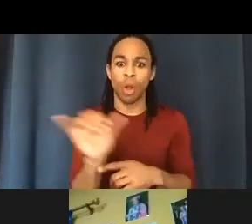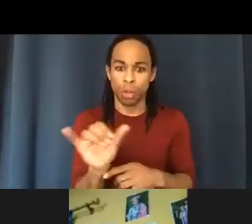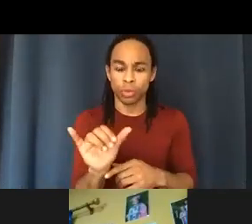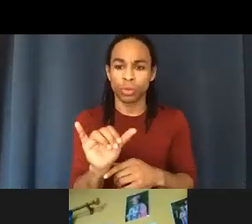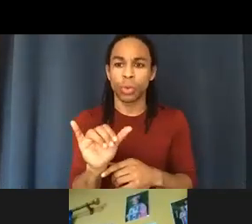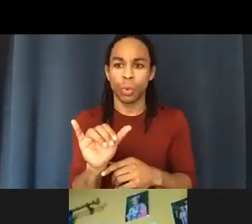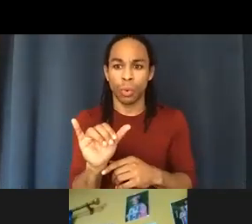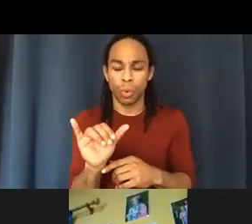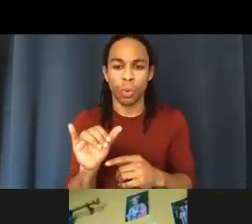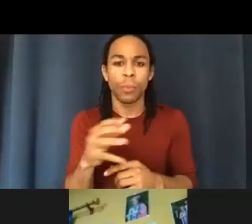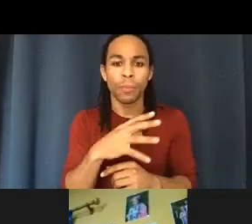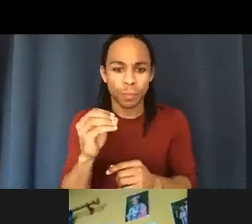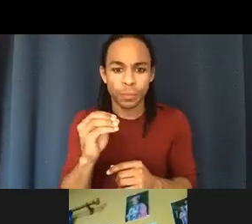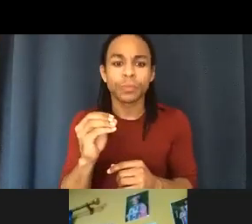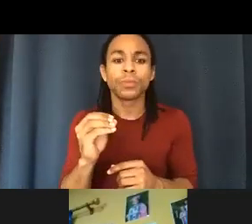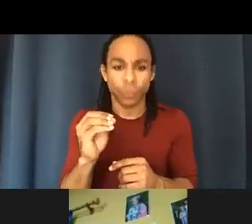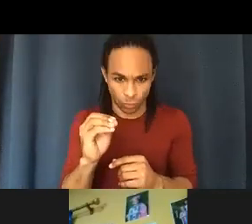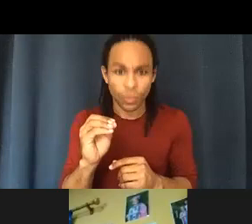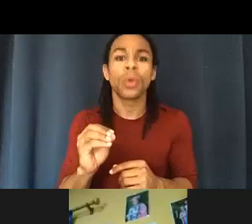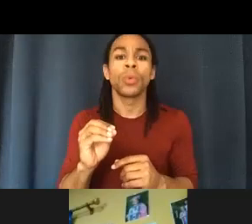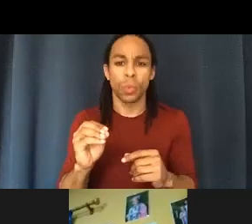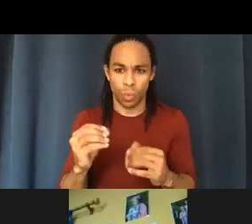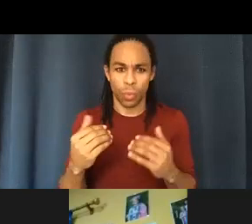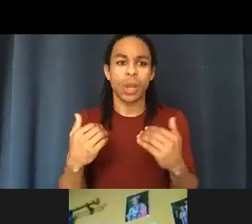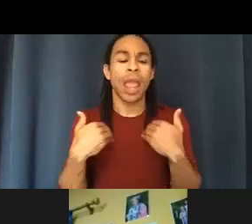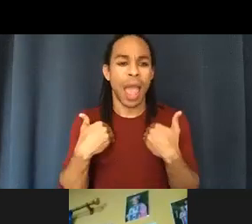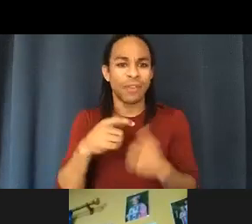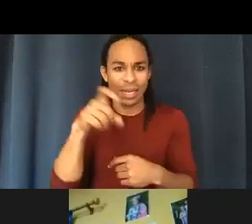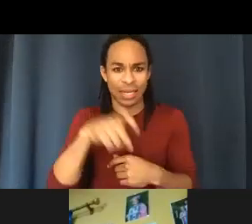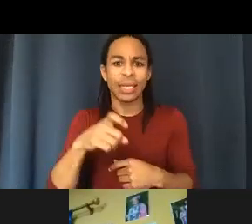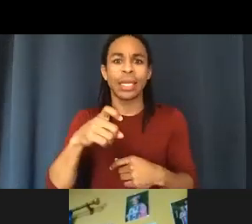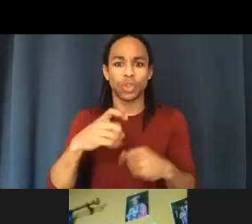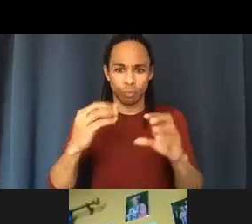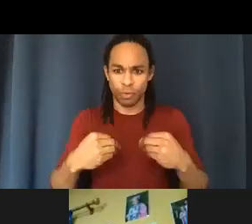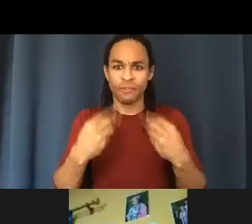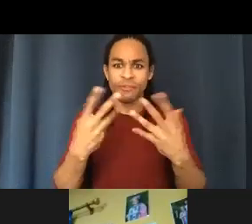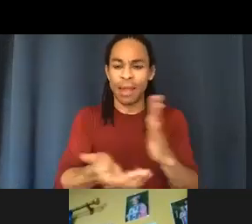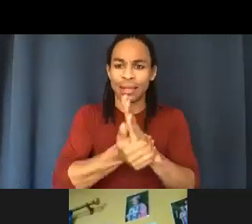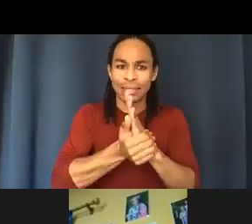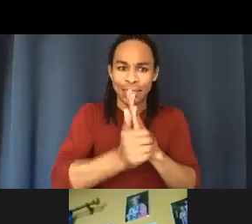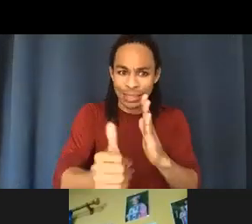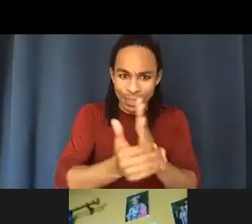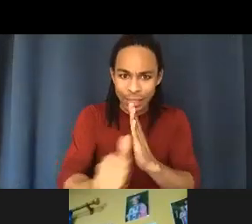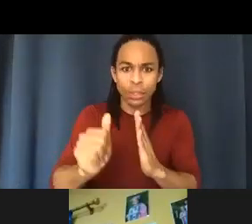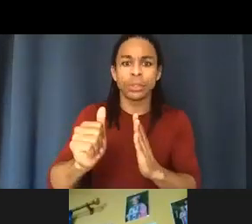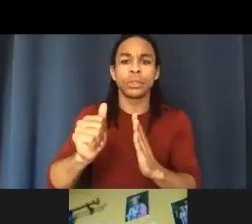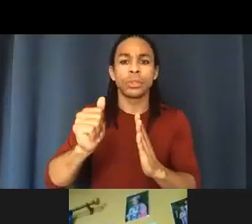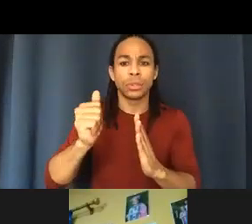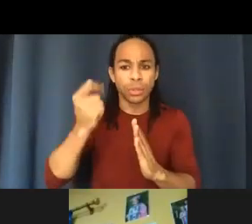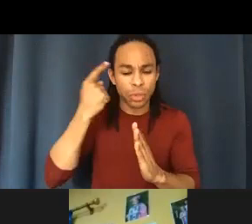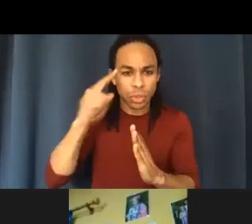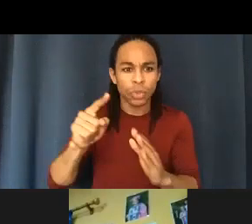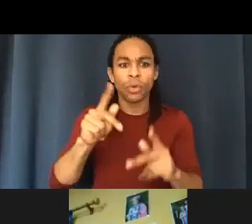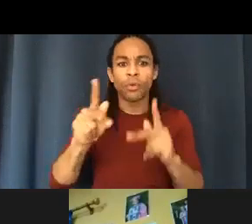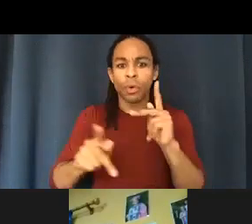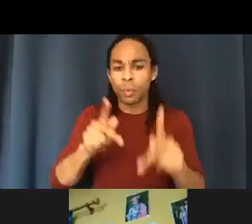realizing that there is the need for providing of skills, especially for people who are also in